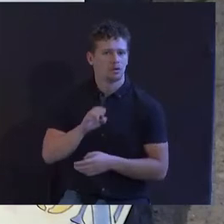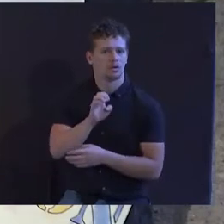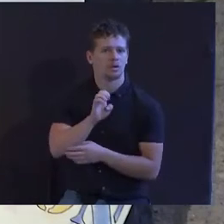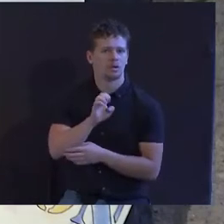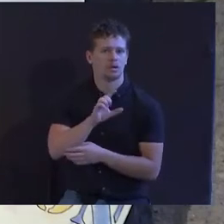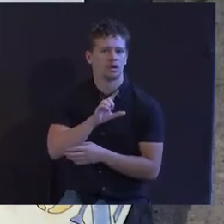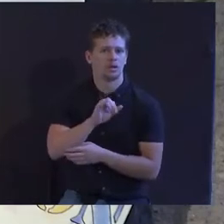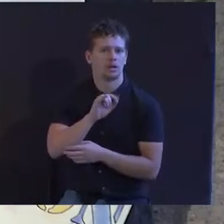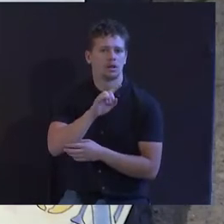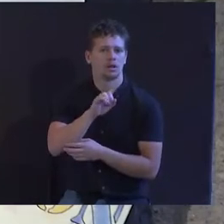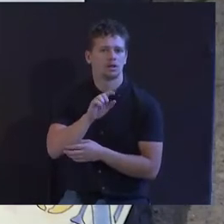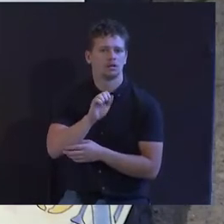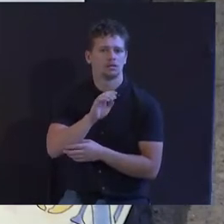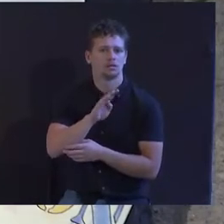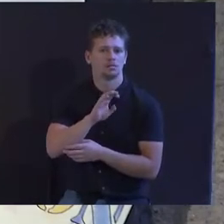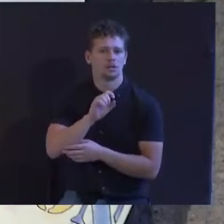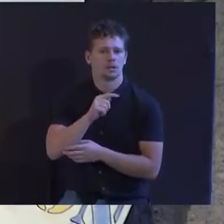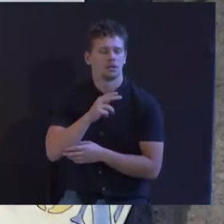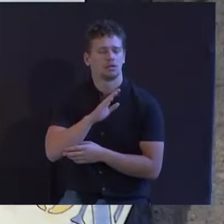and all of those that are grieving.